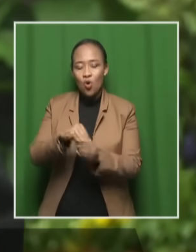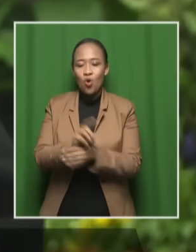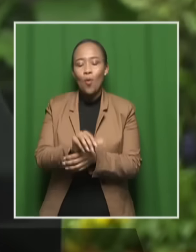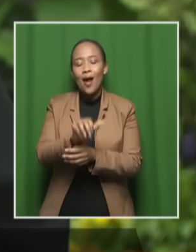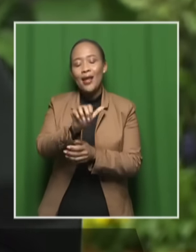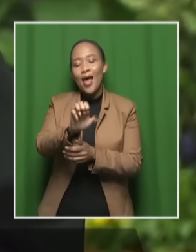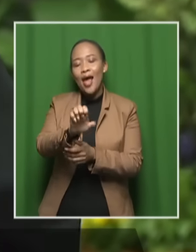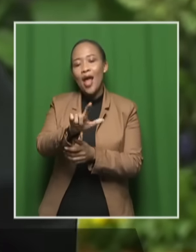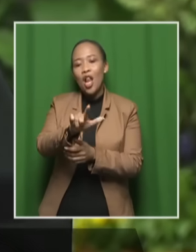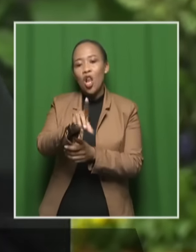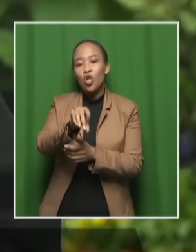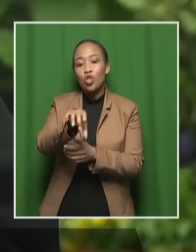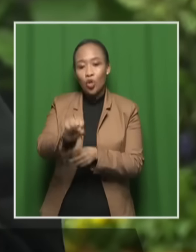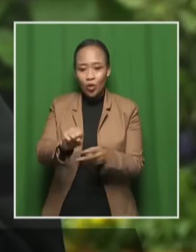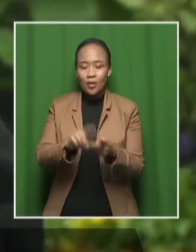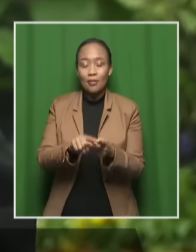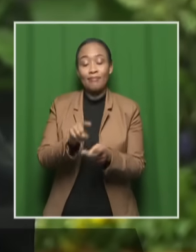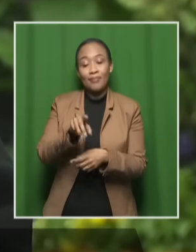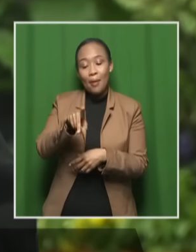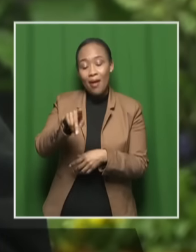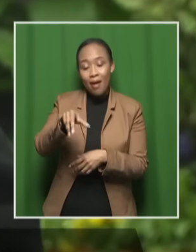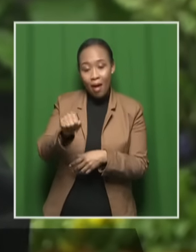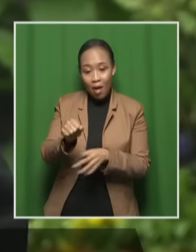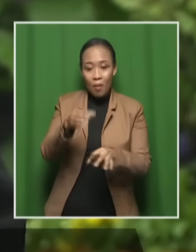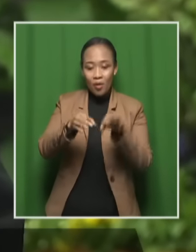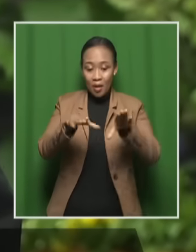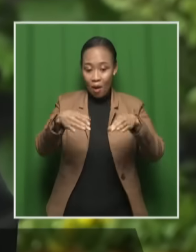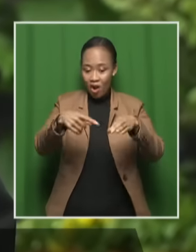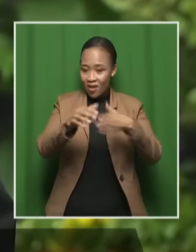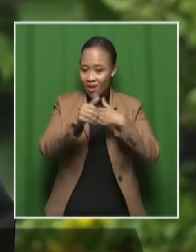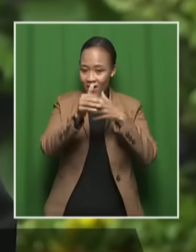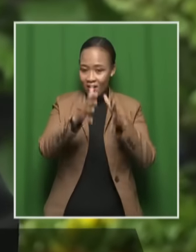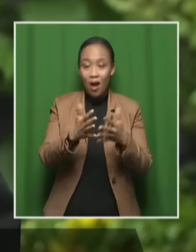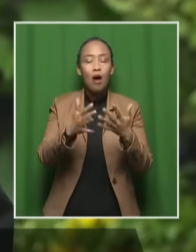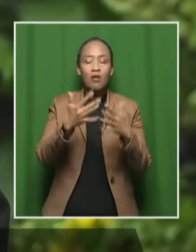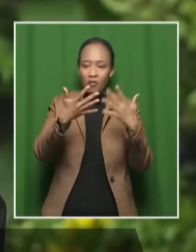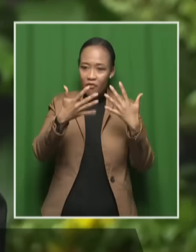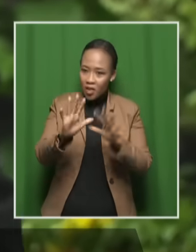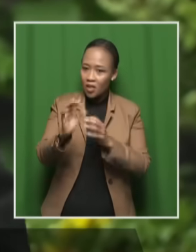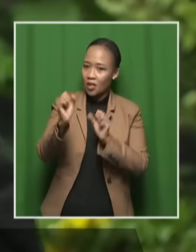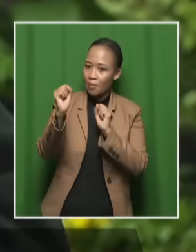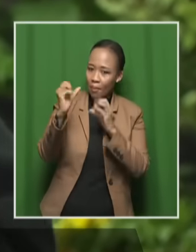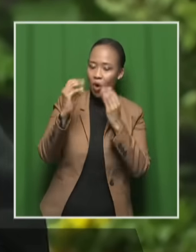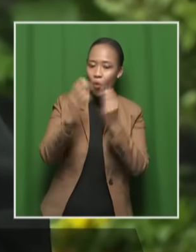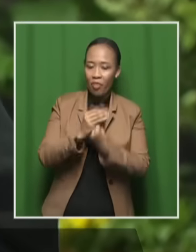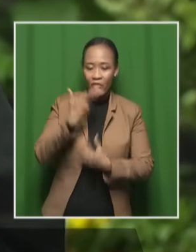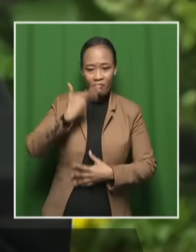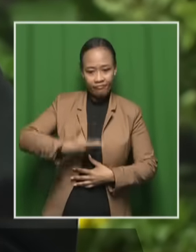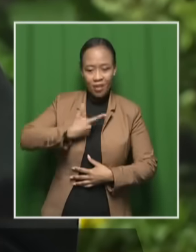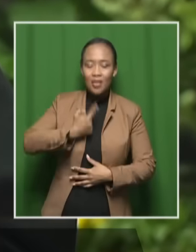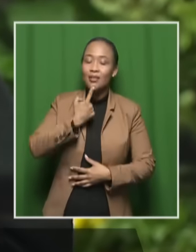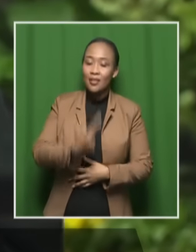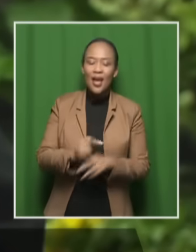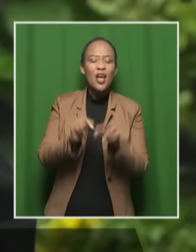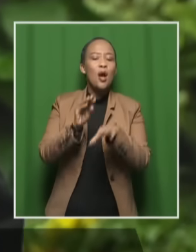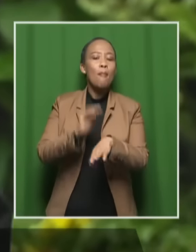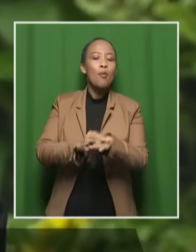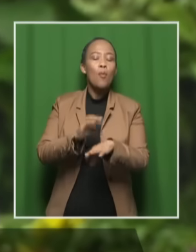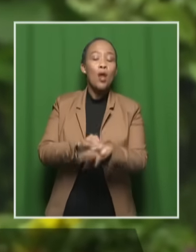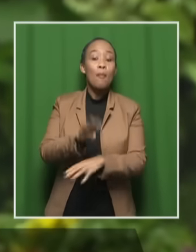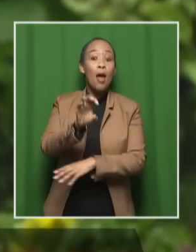the Patriotic Alliance party leaders did speak with me and say that they had issues with regards to